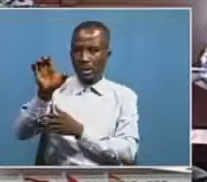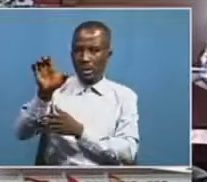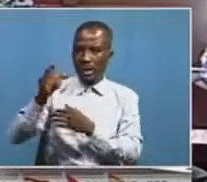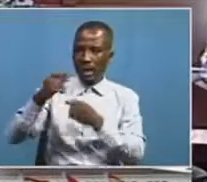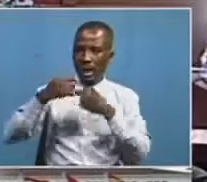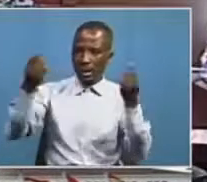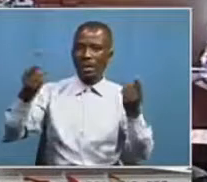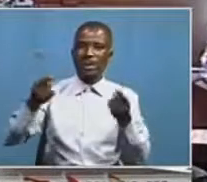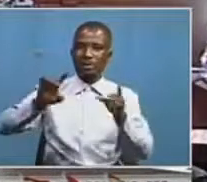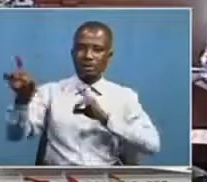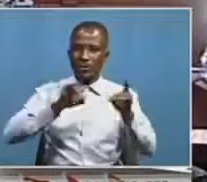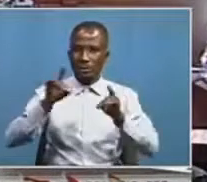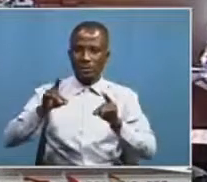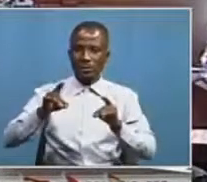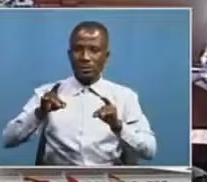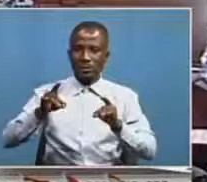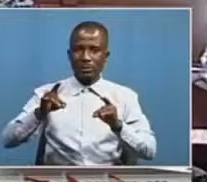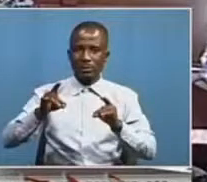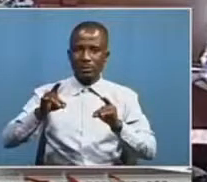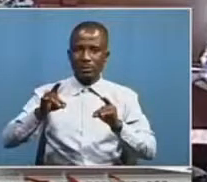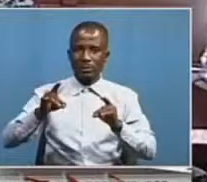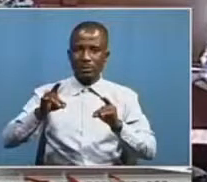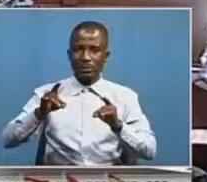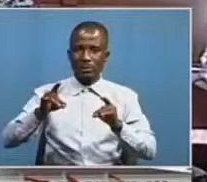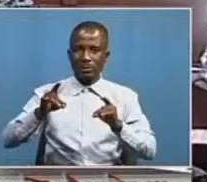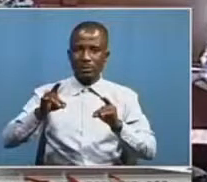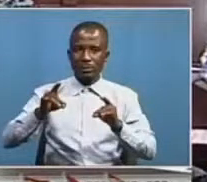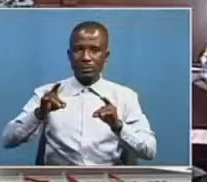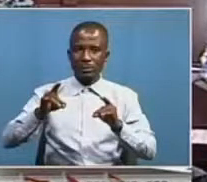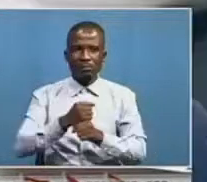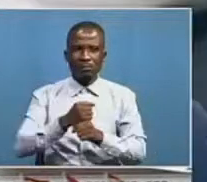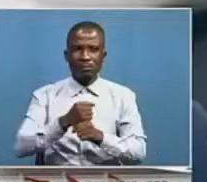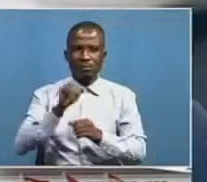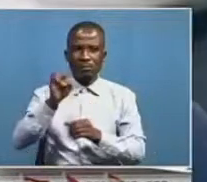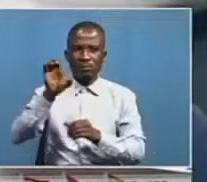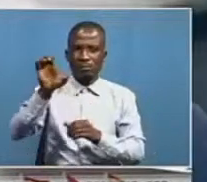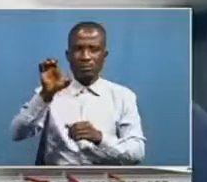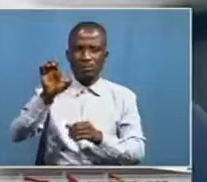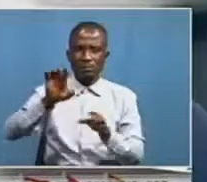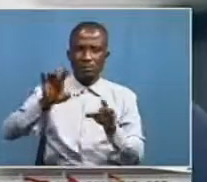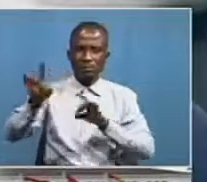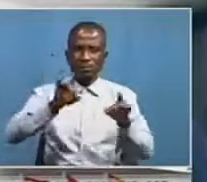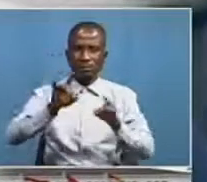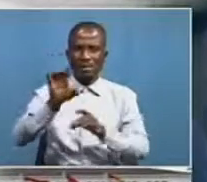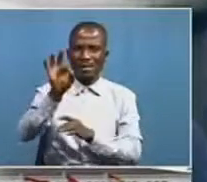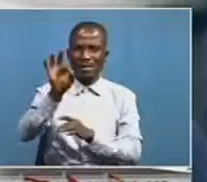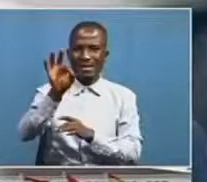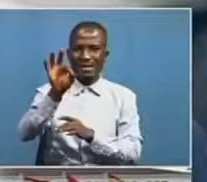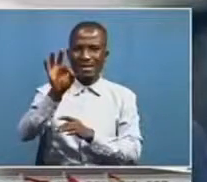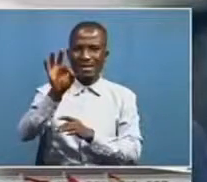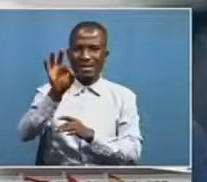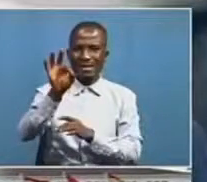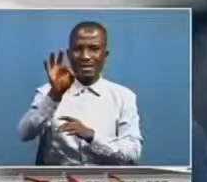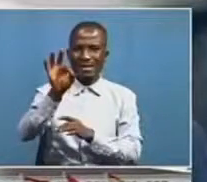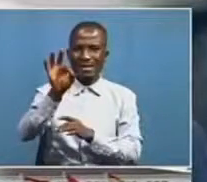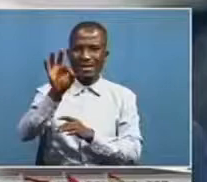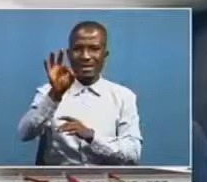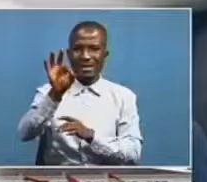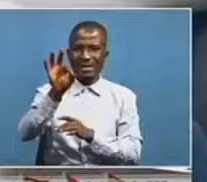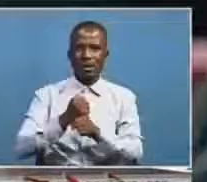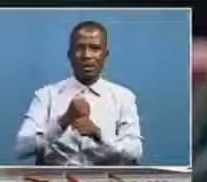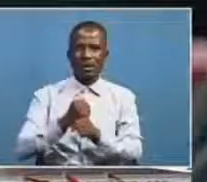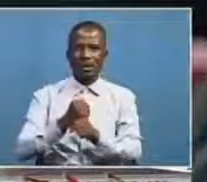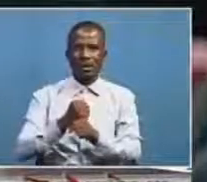affected the validity of the declaration made by the chairperson of the first respondent on the 9th December 2020,